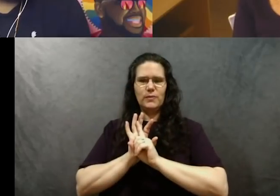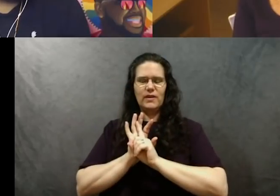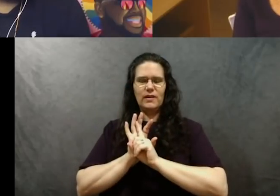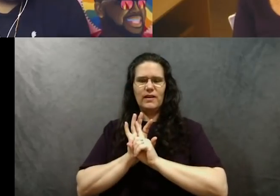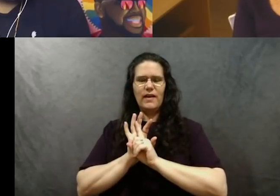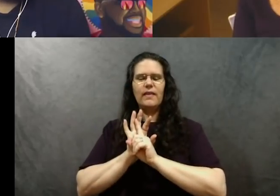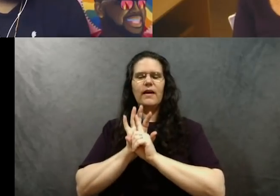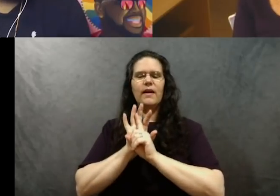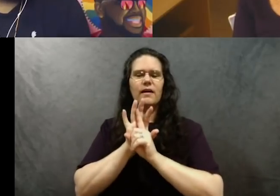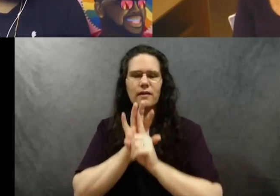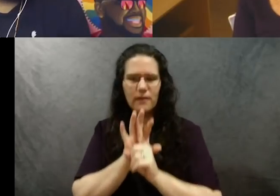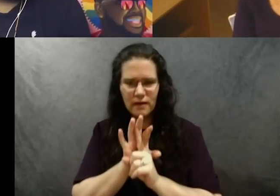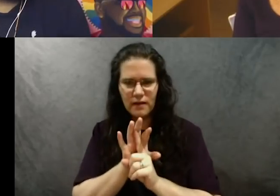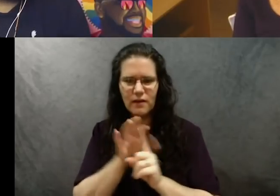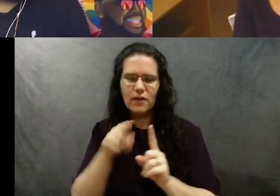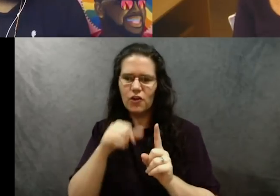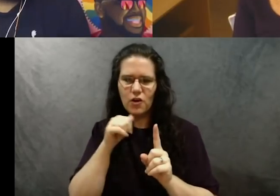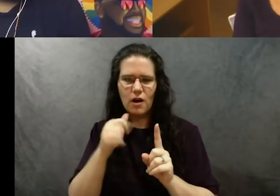alone.